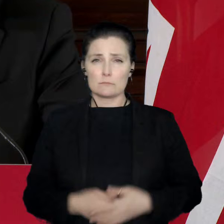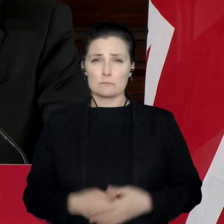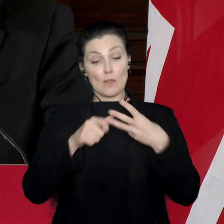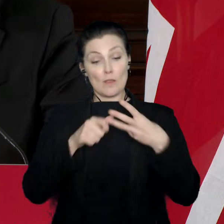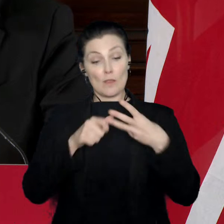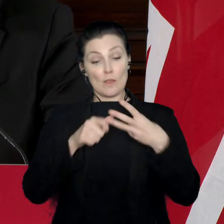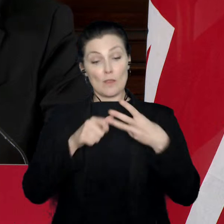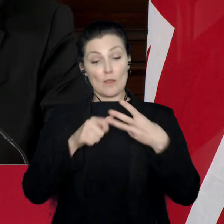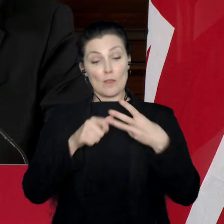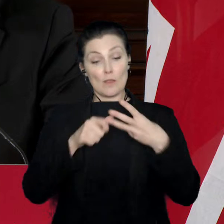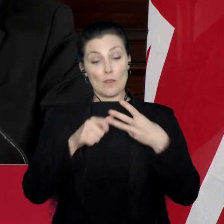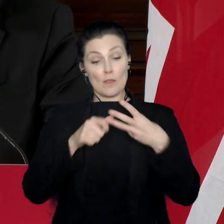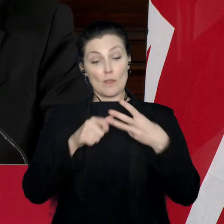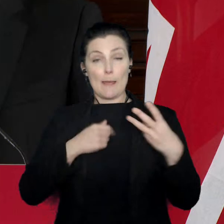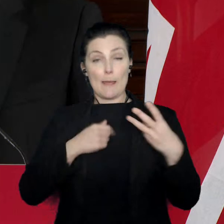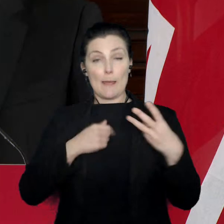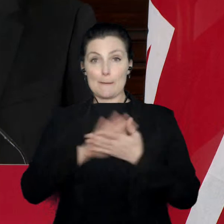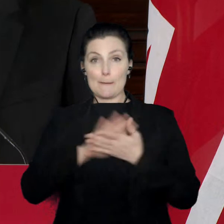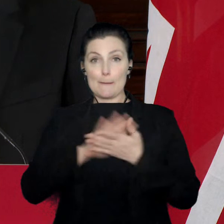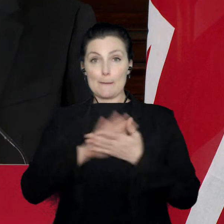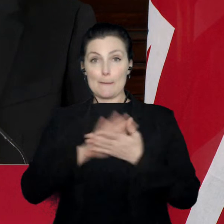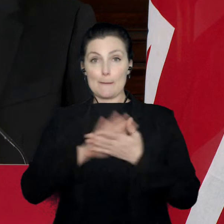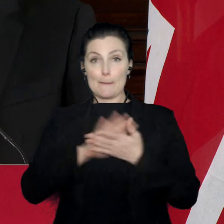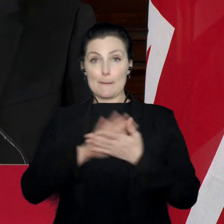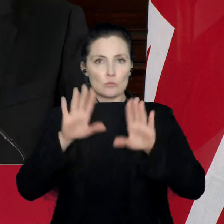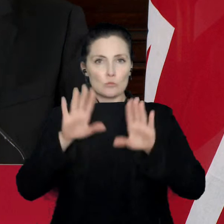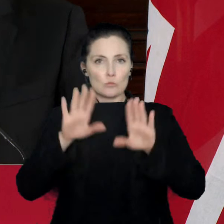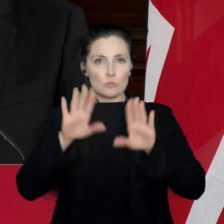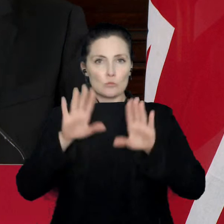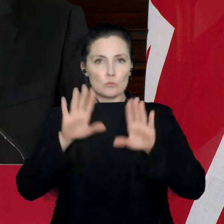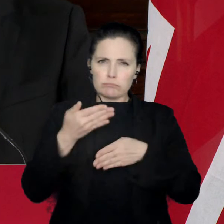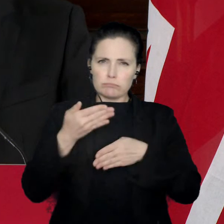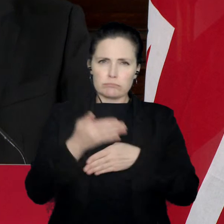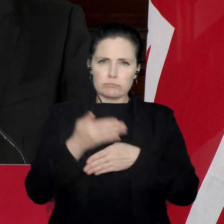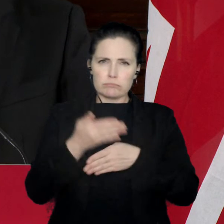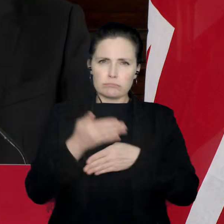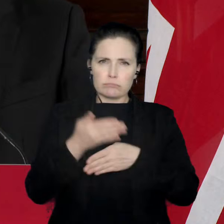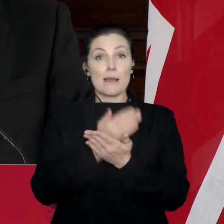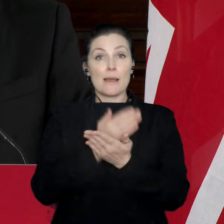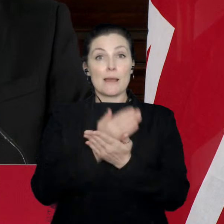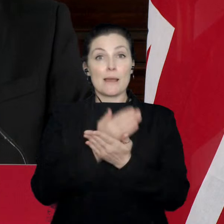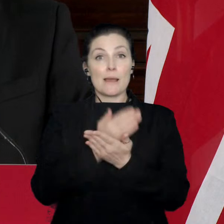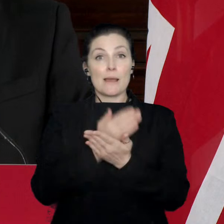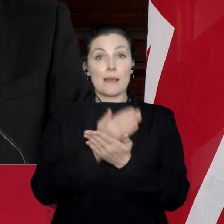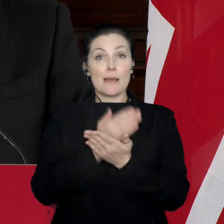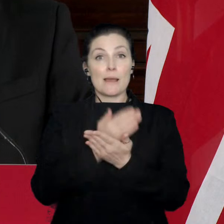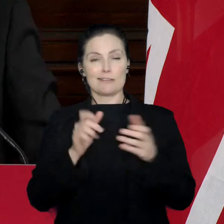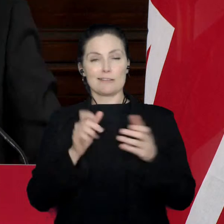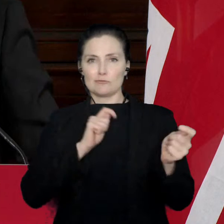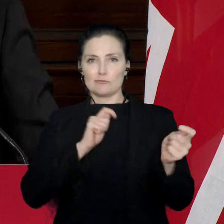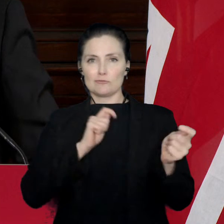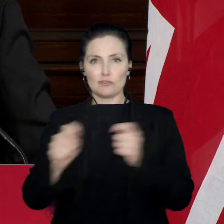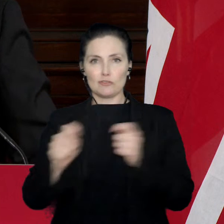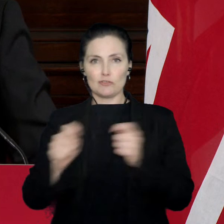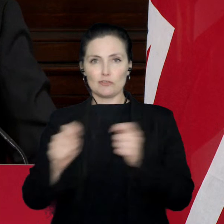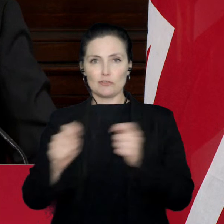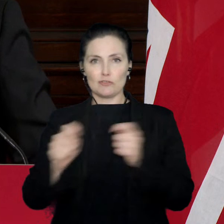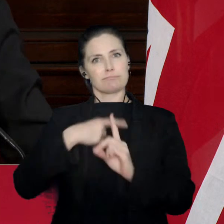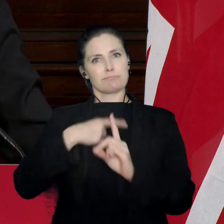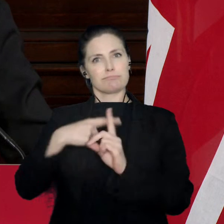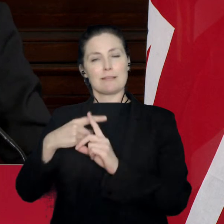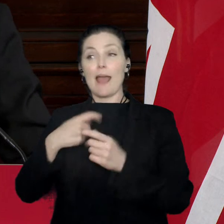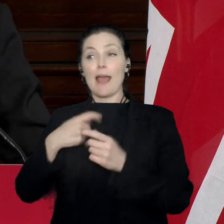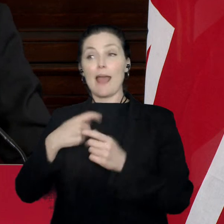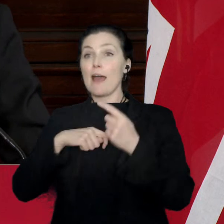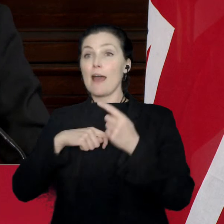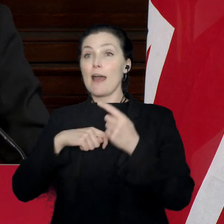moment until the job of changing the Labour Party for the better and then the job of changing our country for the better are